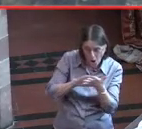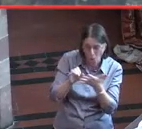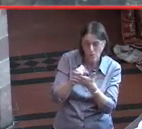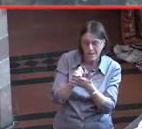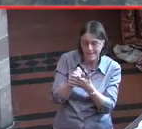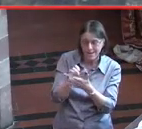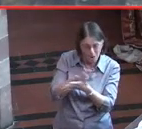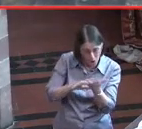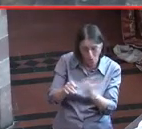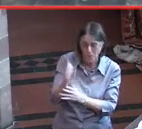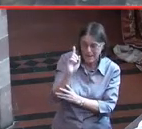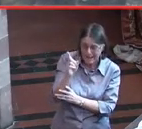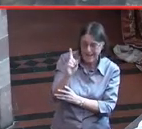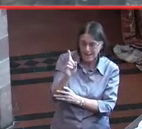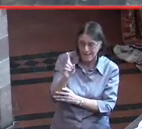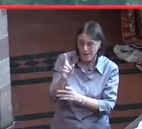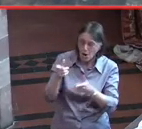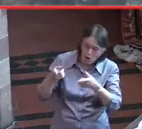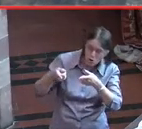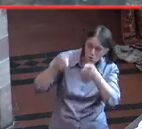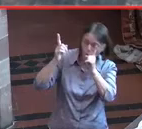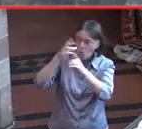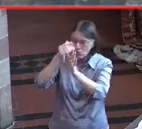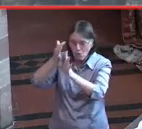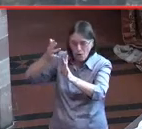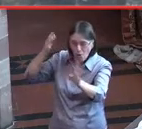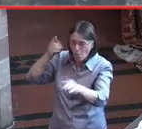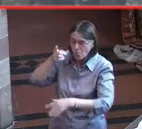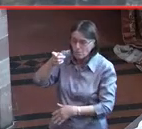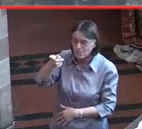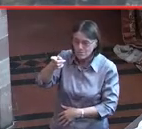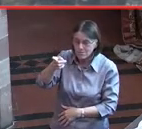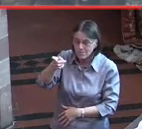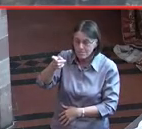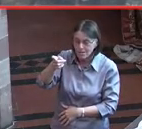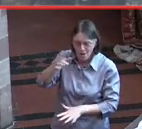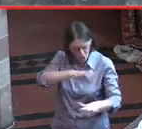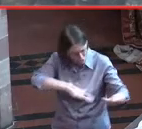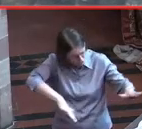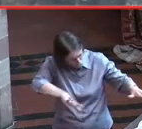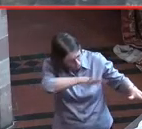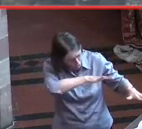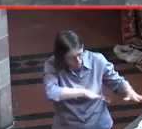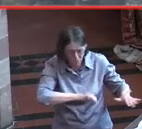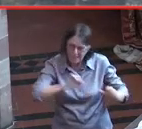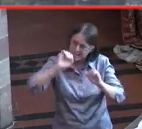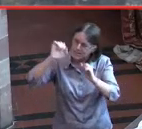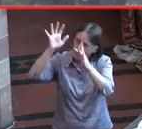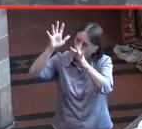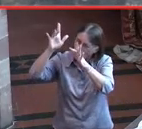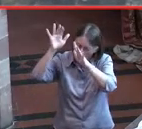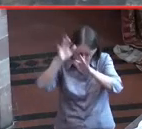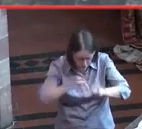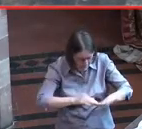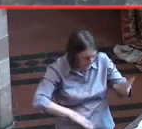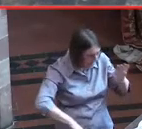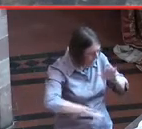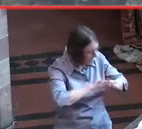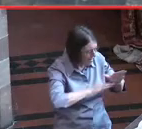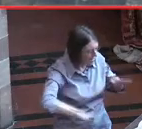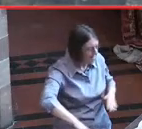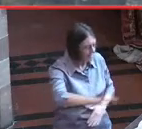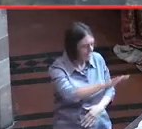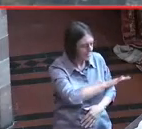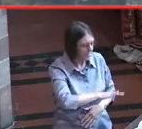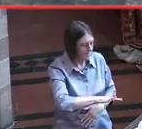the Lord of hosts. The whole earth is full of his glory." The